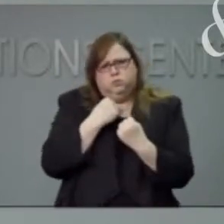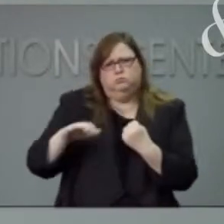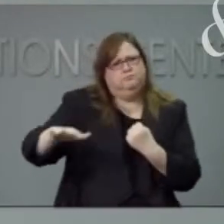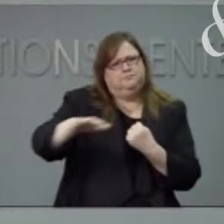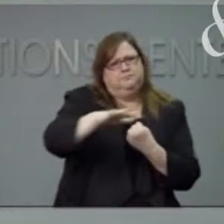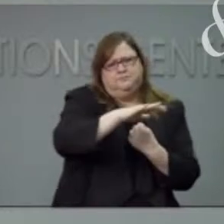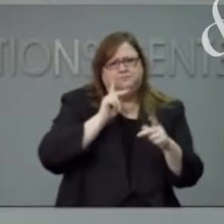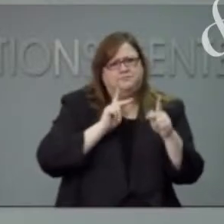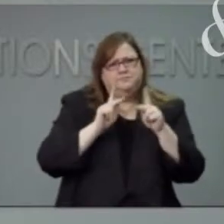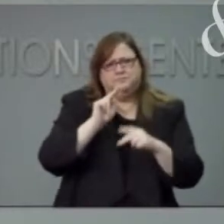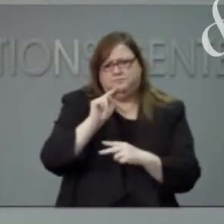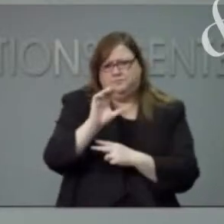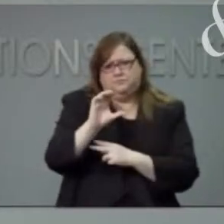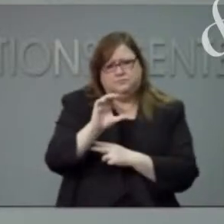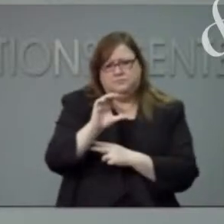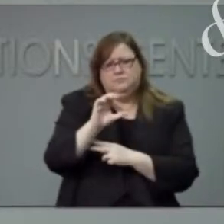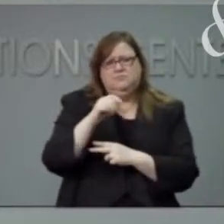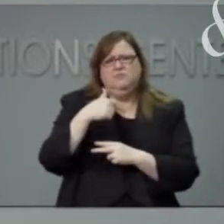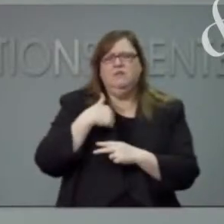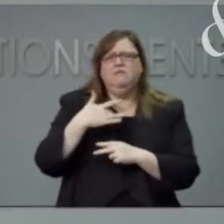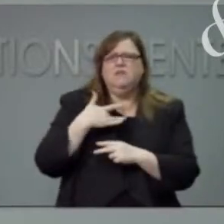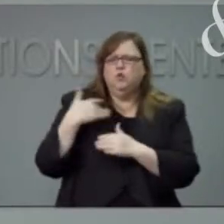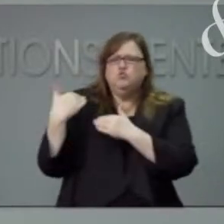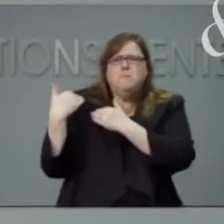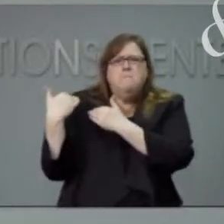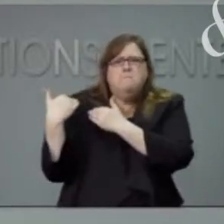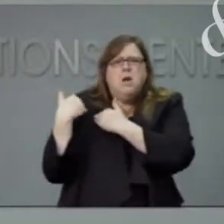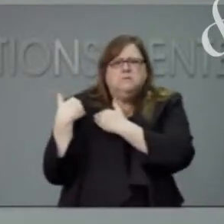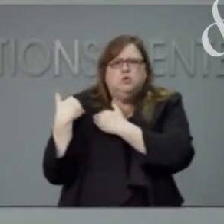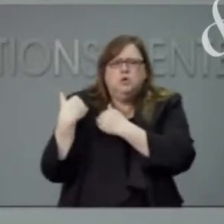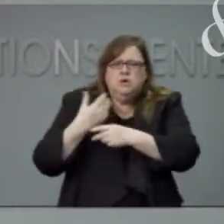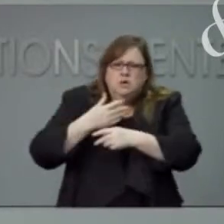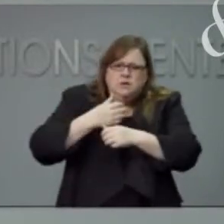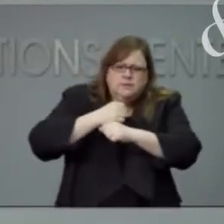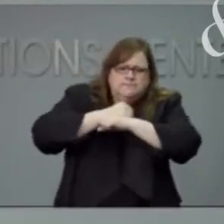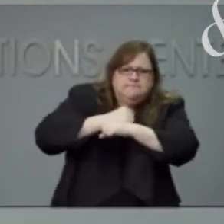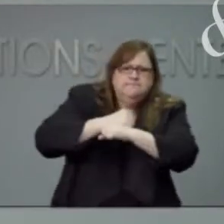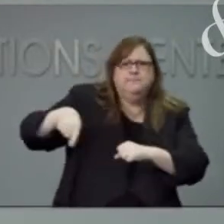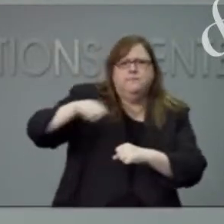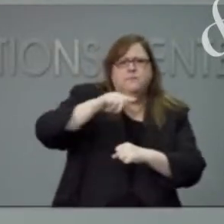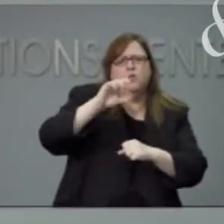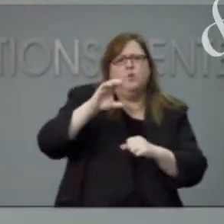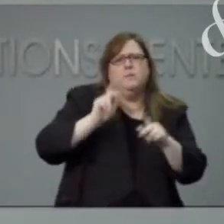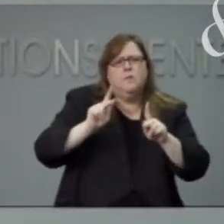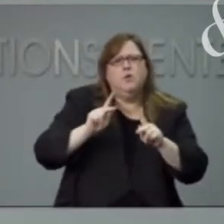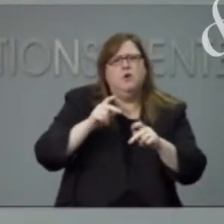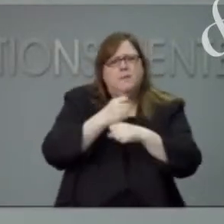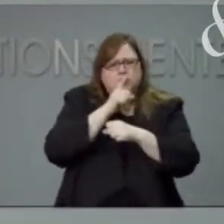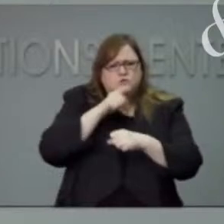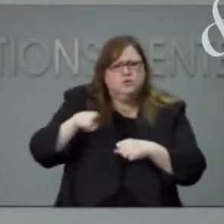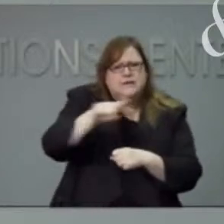safety. It's why we work hard to inform people about